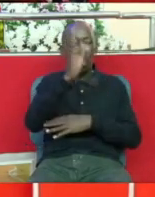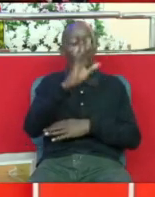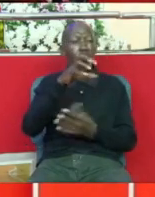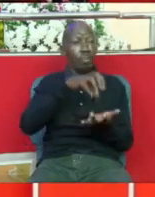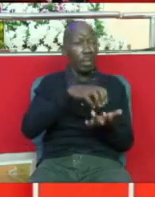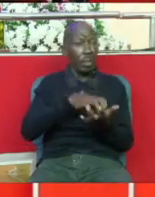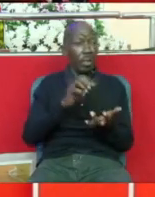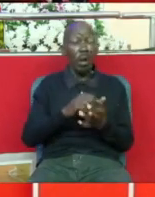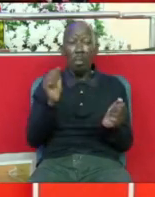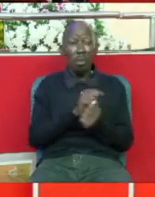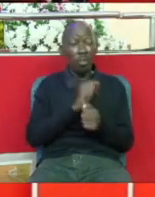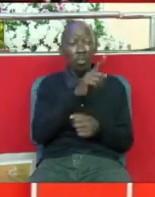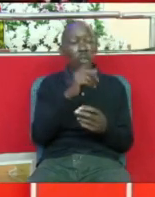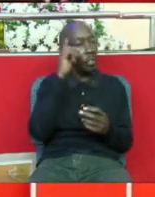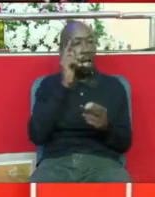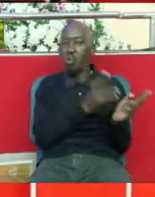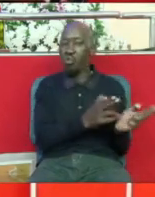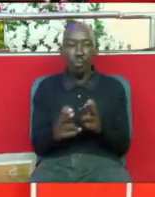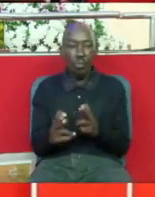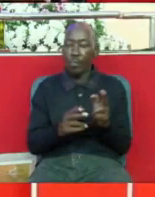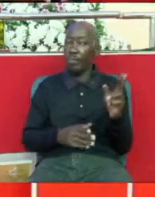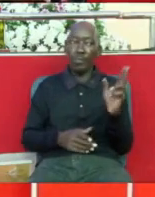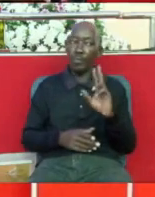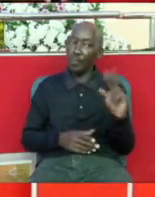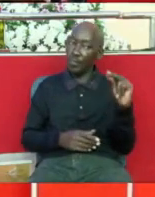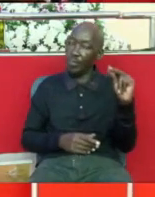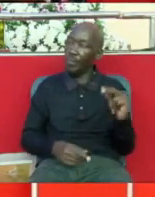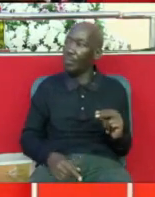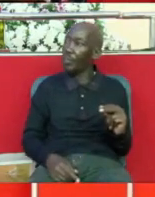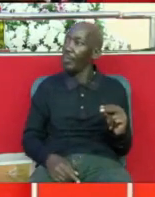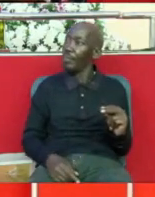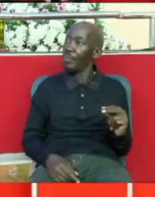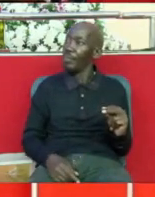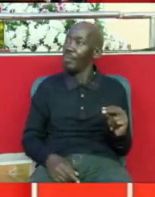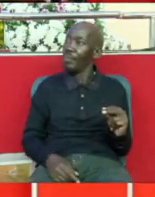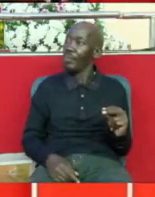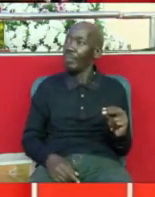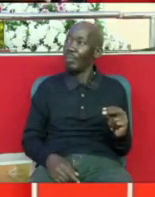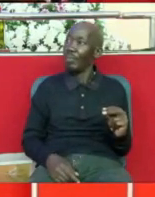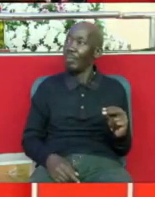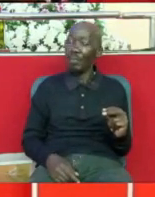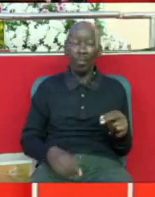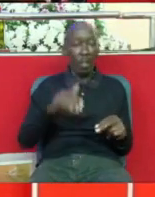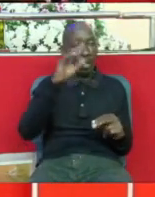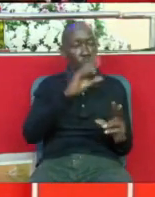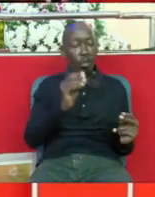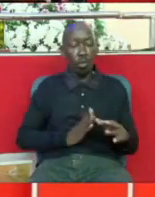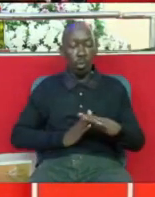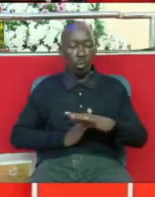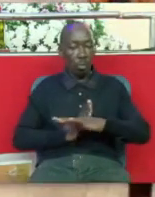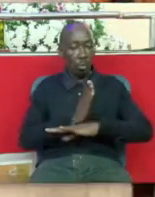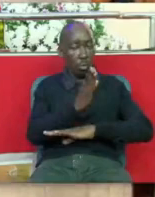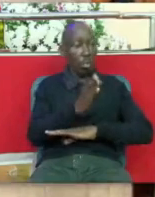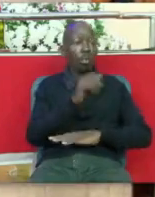cannot be treated too casually. Kwamba uwepo wa Bwana huwezi ukachukuliwa vivi hivi. If they went too close, it would break them